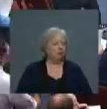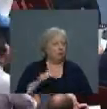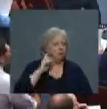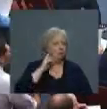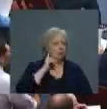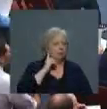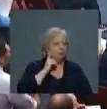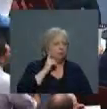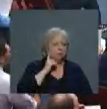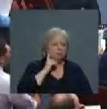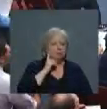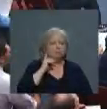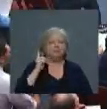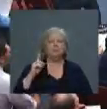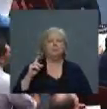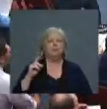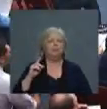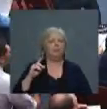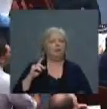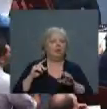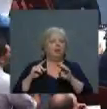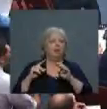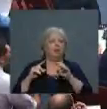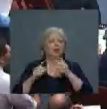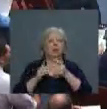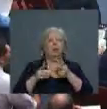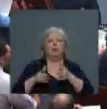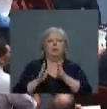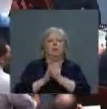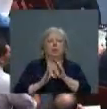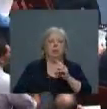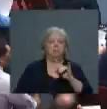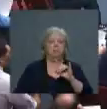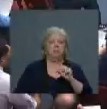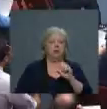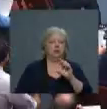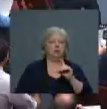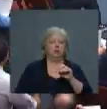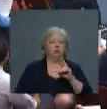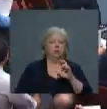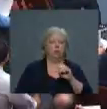Okay, I had left. I was in a meeting. Let me ask Mr. Doucette to come forward,